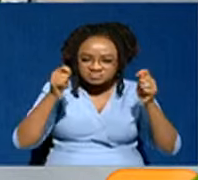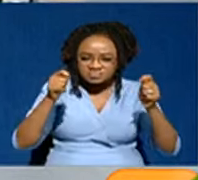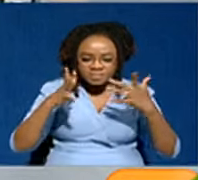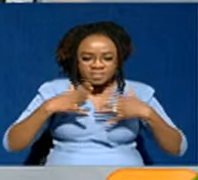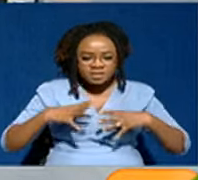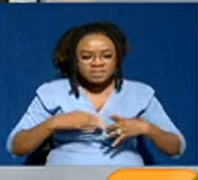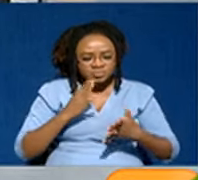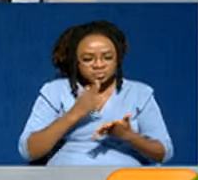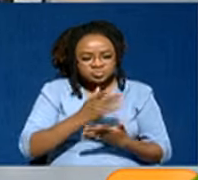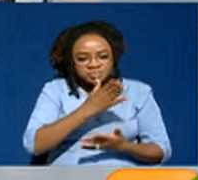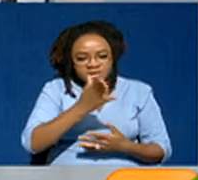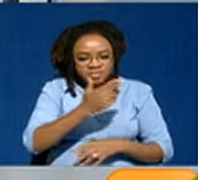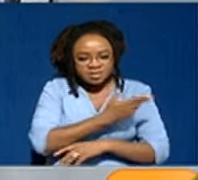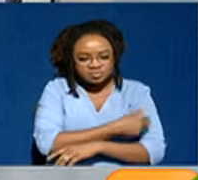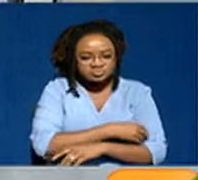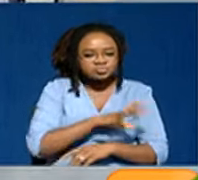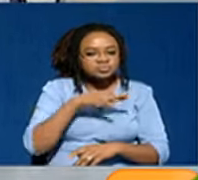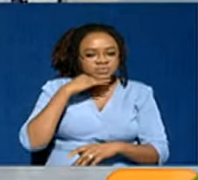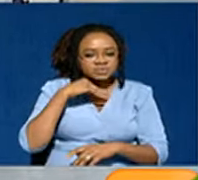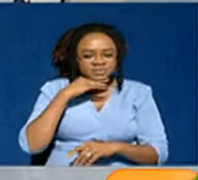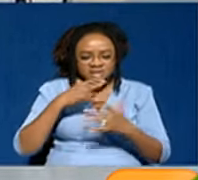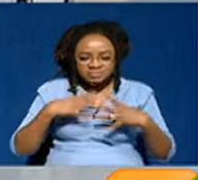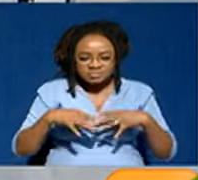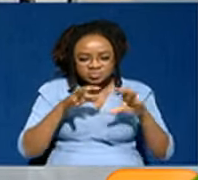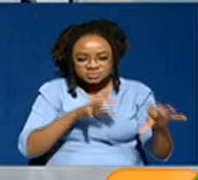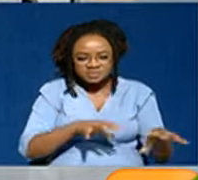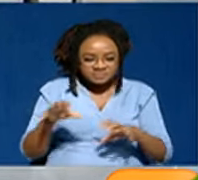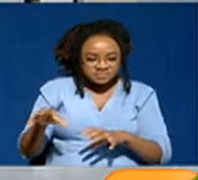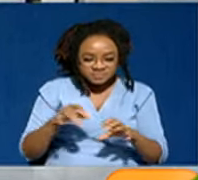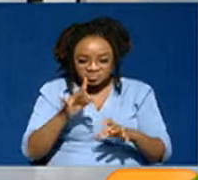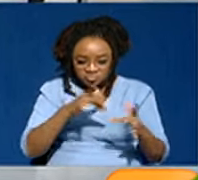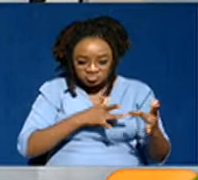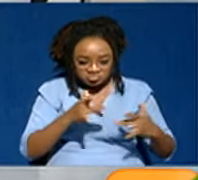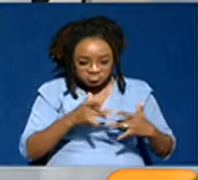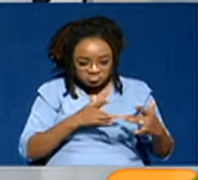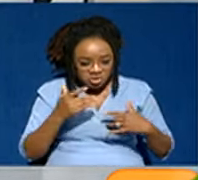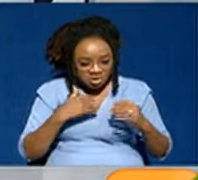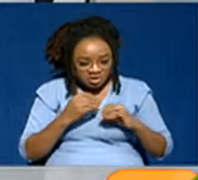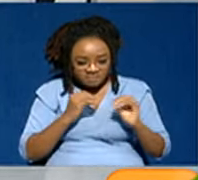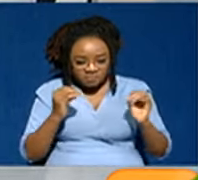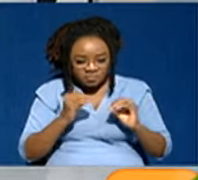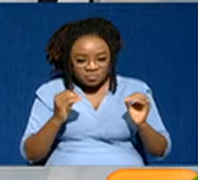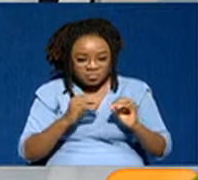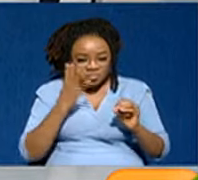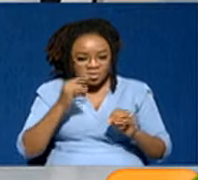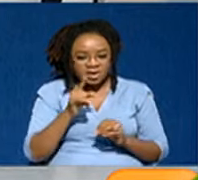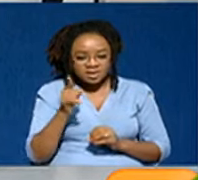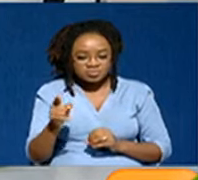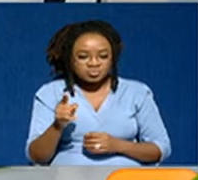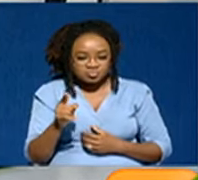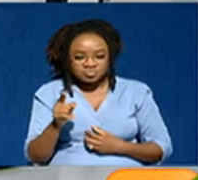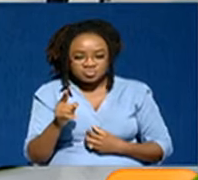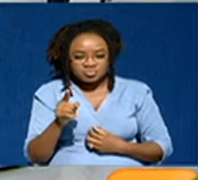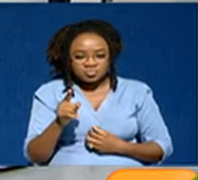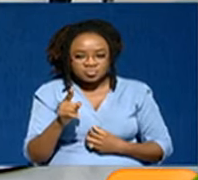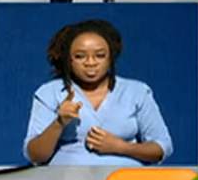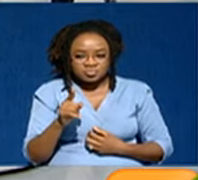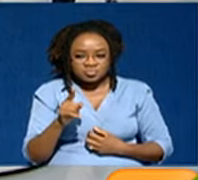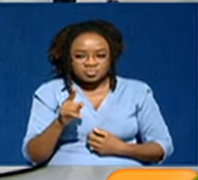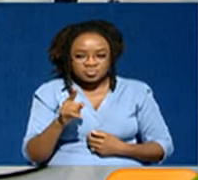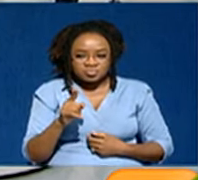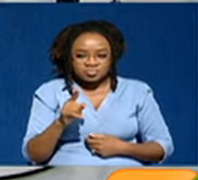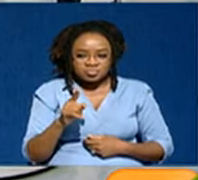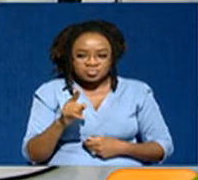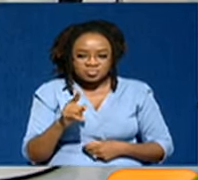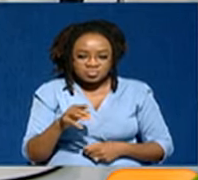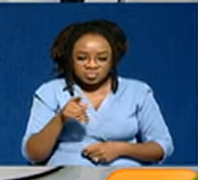literally dying and people are suffering. Are you concerned that yours is not just another profession like any other? Yours is literally